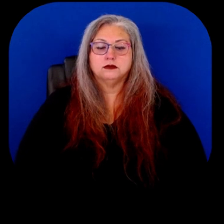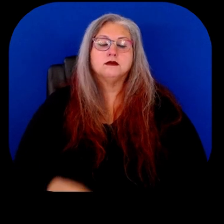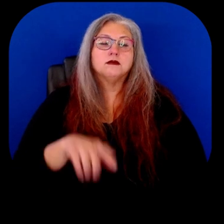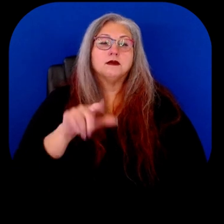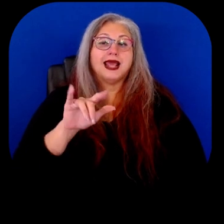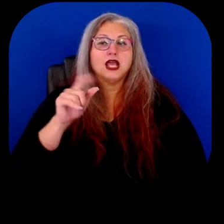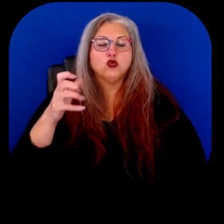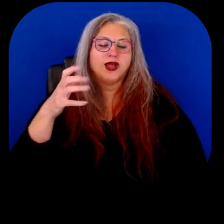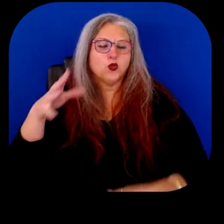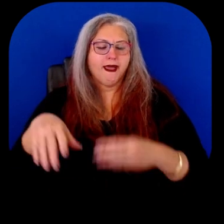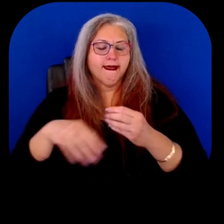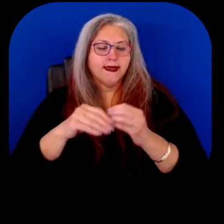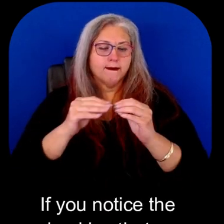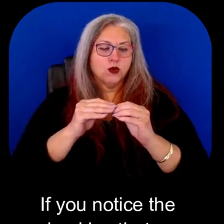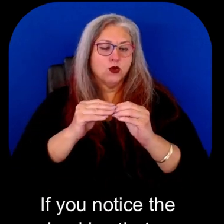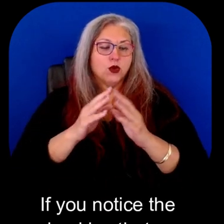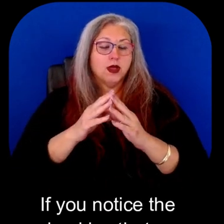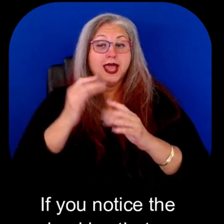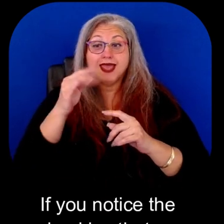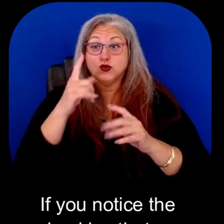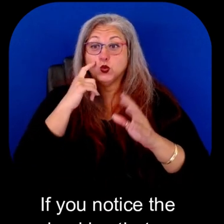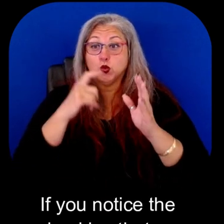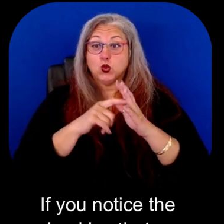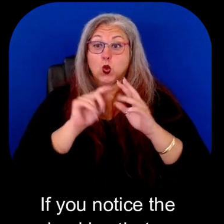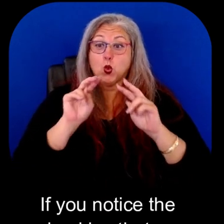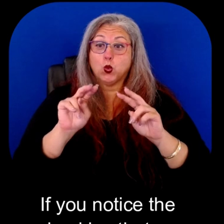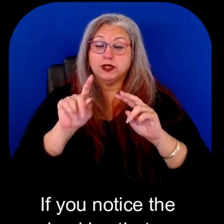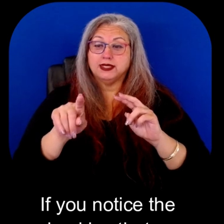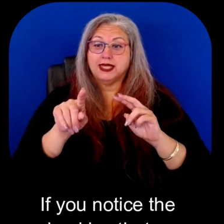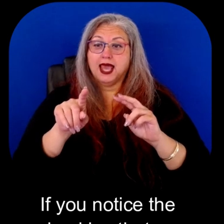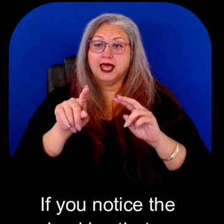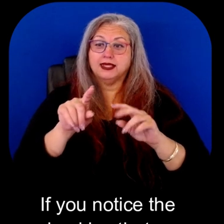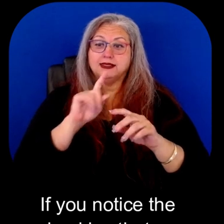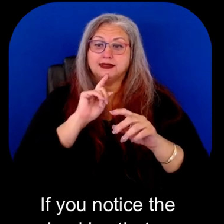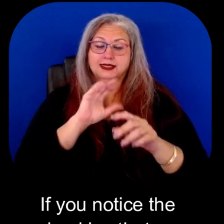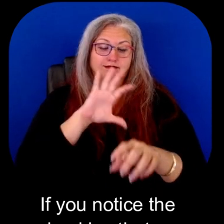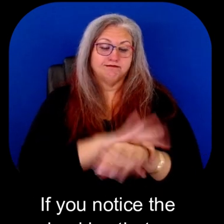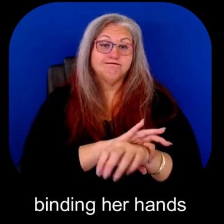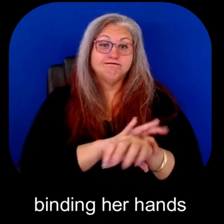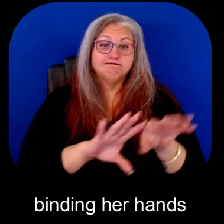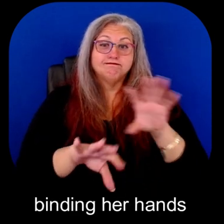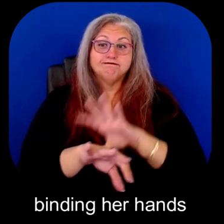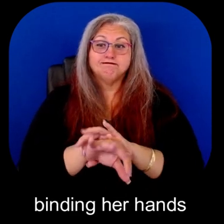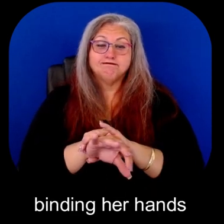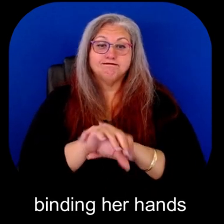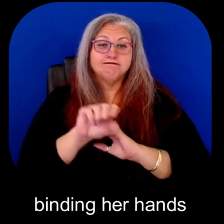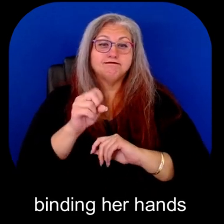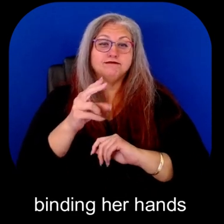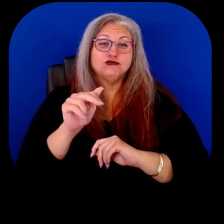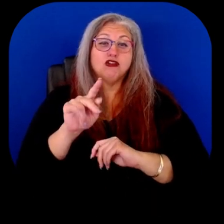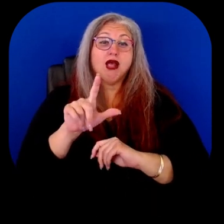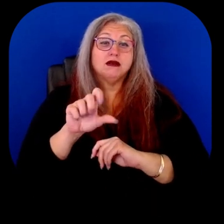Leila would like to add that if you notice the shackles that are binding her